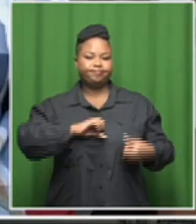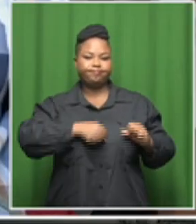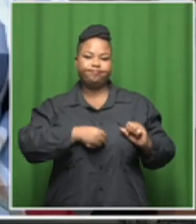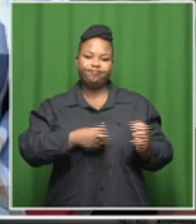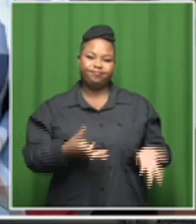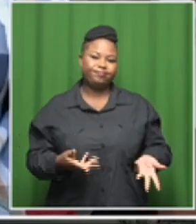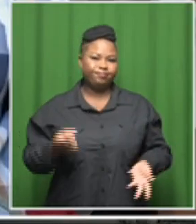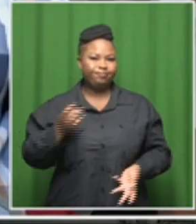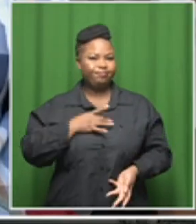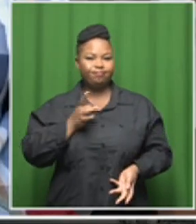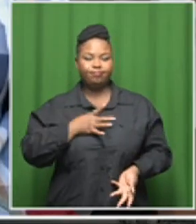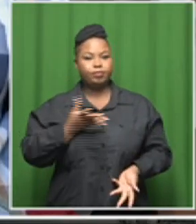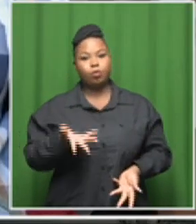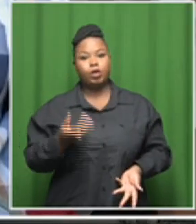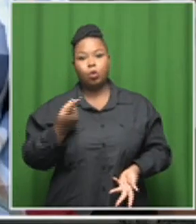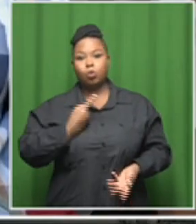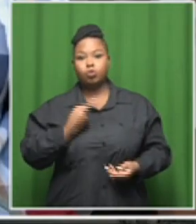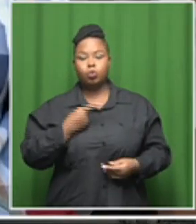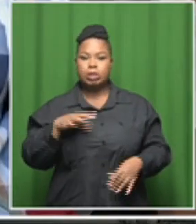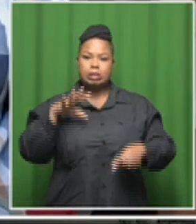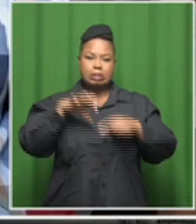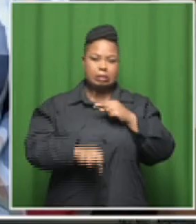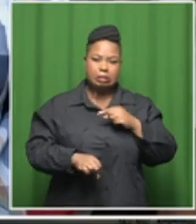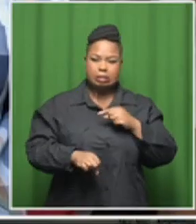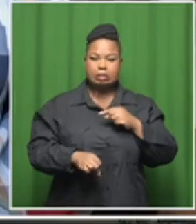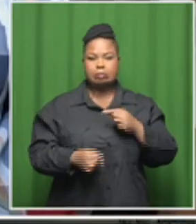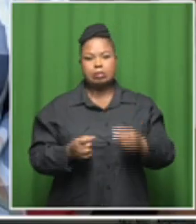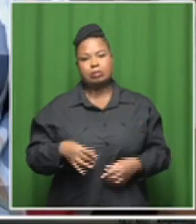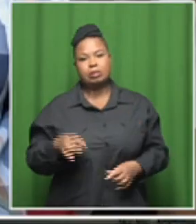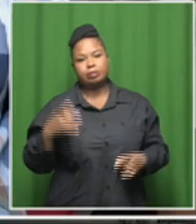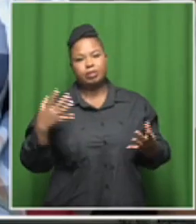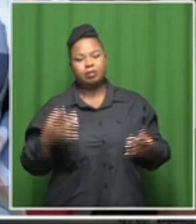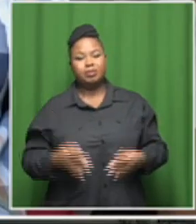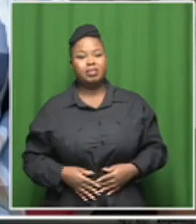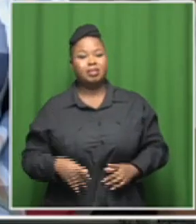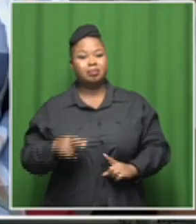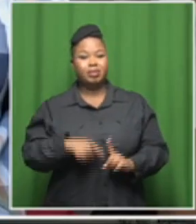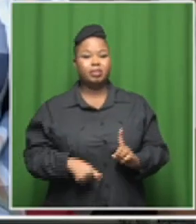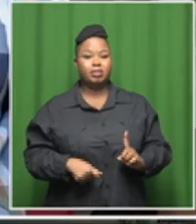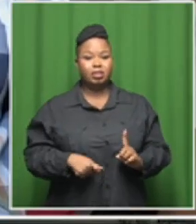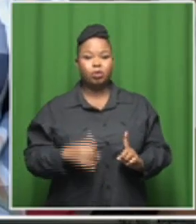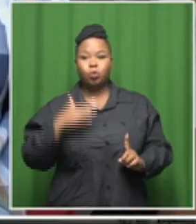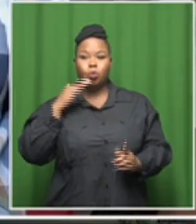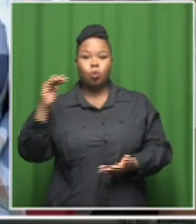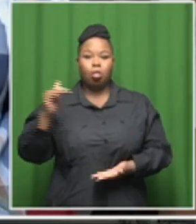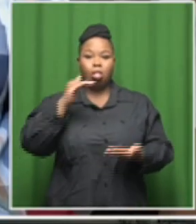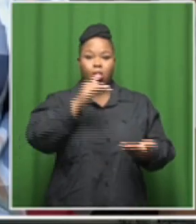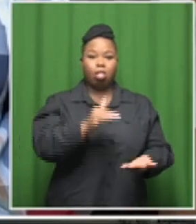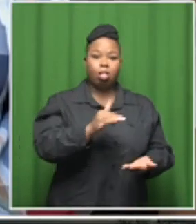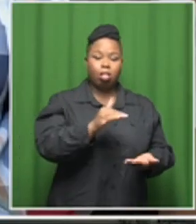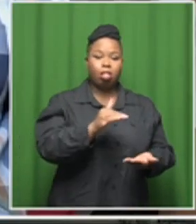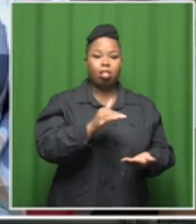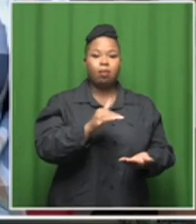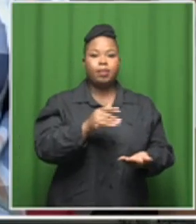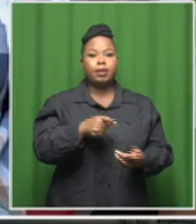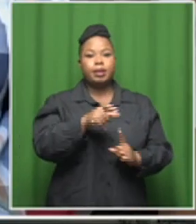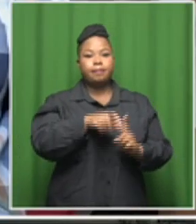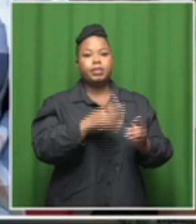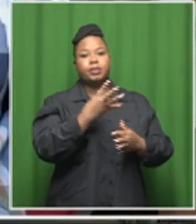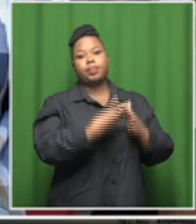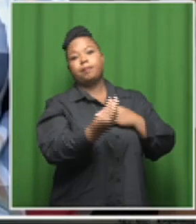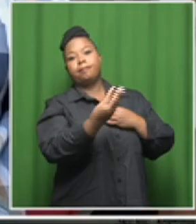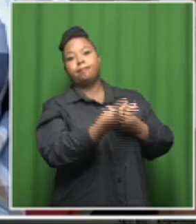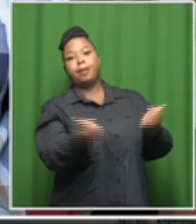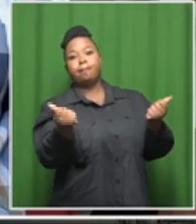awaits when they discover all sorts of things. Maybe sometimes the person entrusted with the hard-earned money is nowhere to be